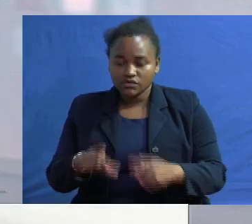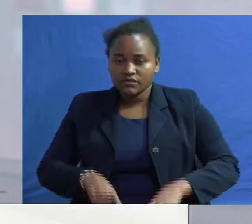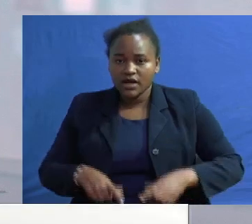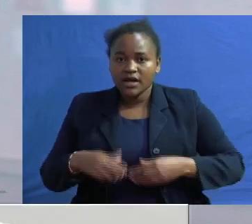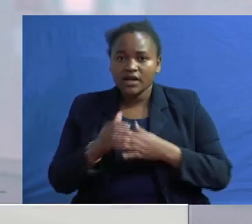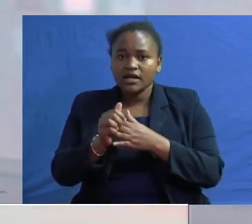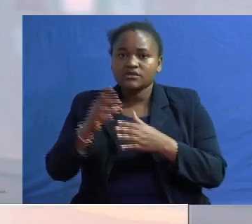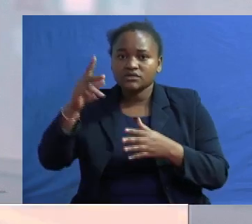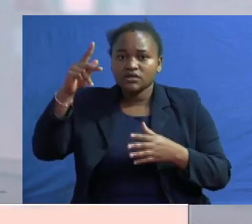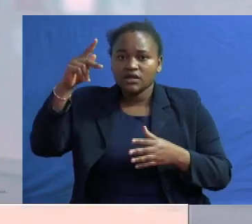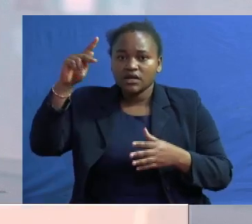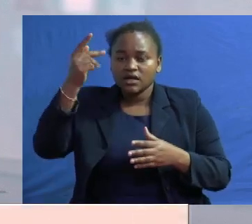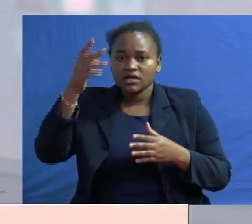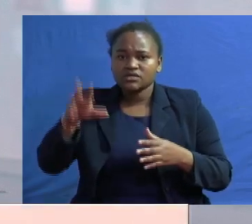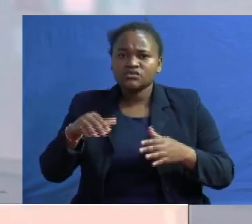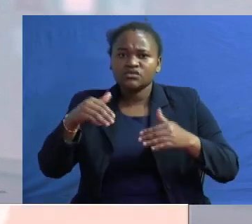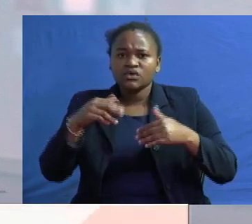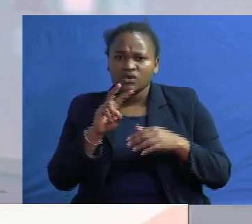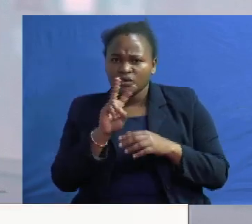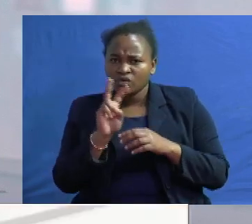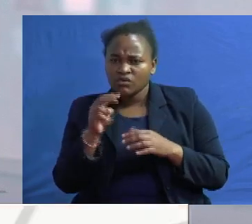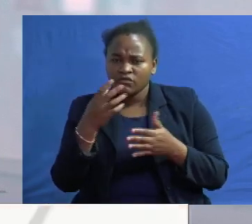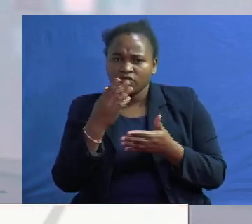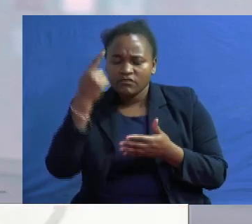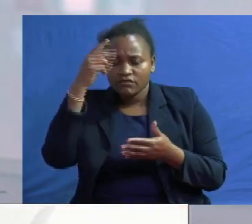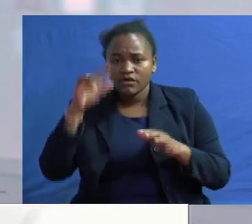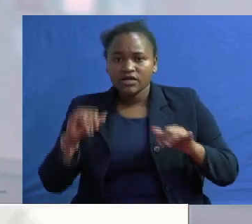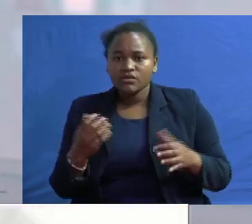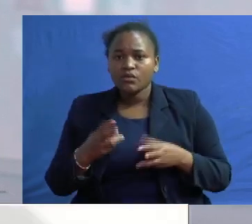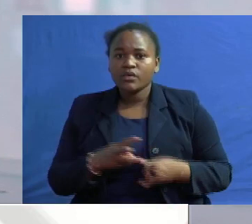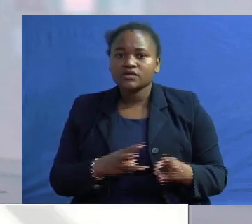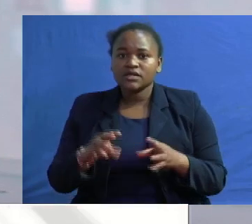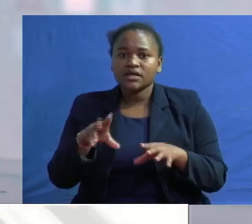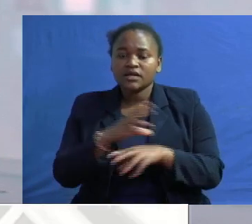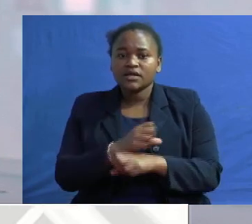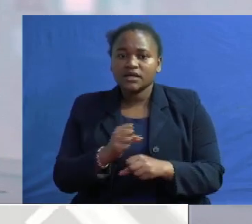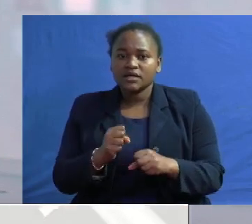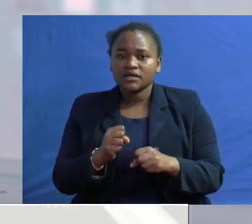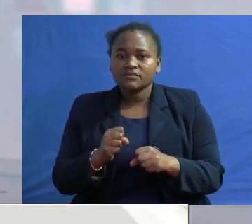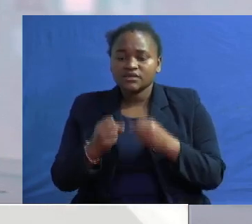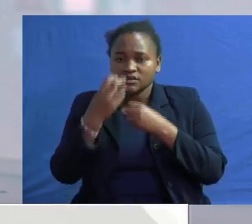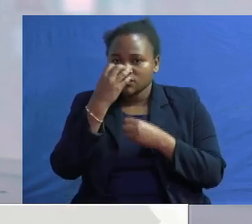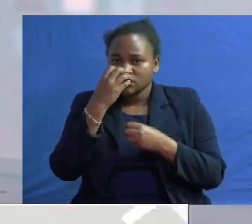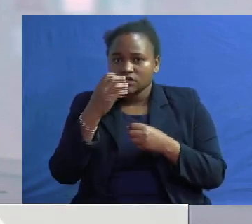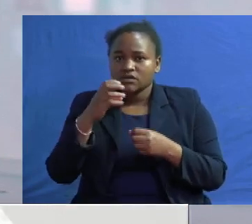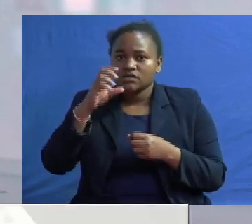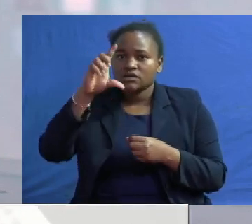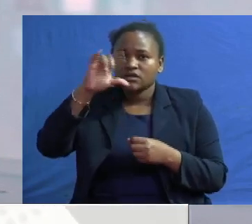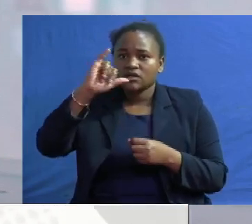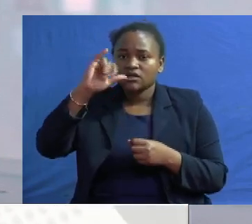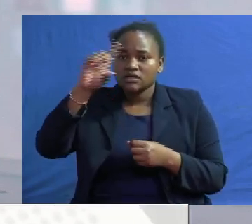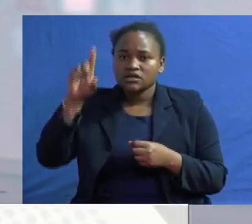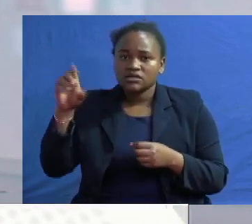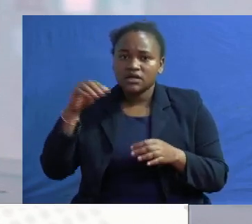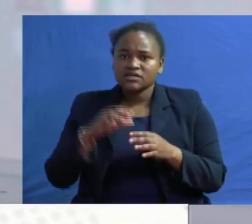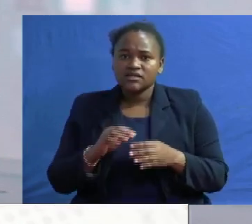to seek other ways to avoid the recent taxes that have been assented by President William Ruto. Elizabeth Nyambura, a massage expert, has